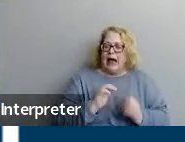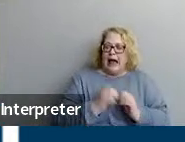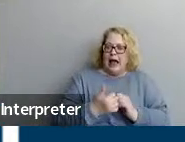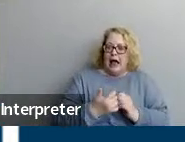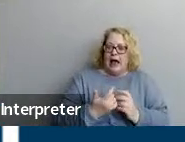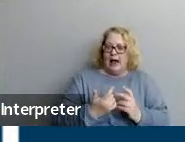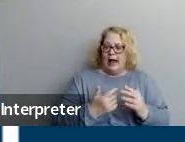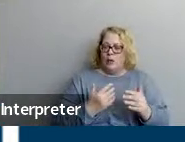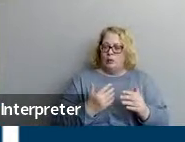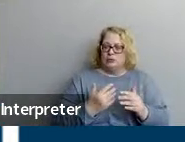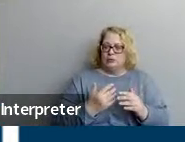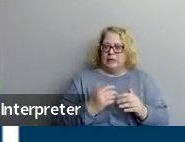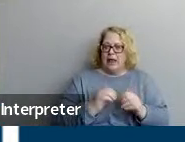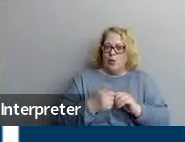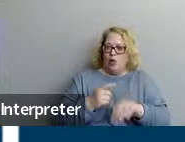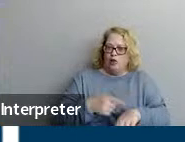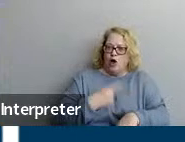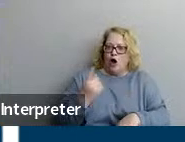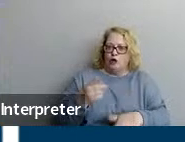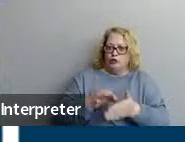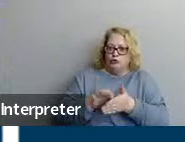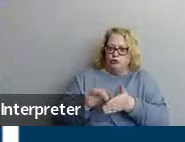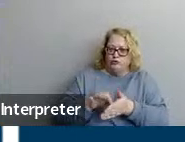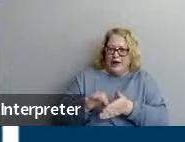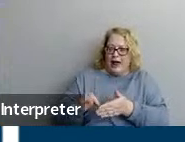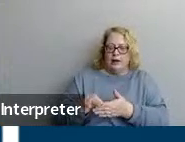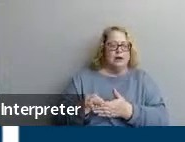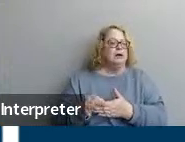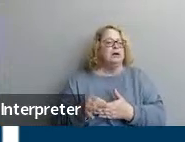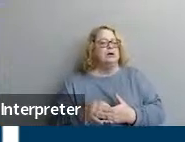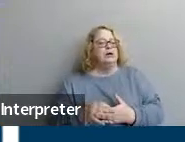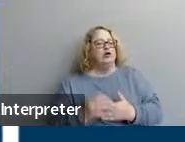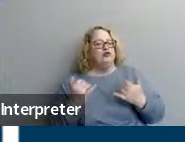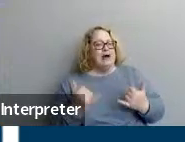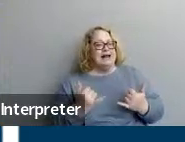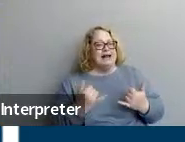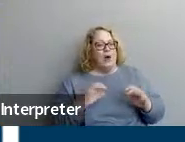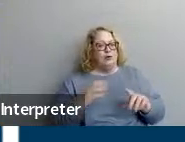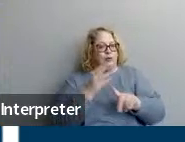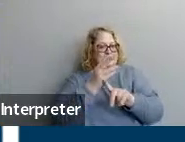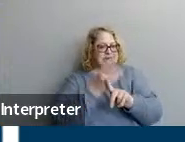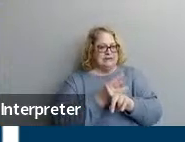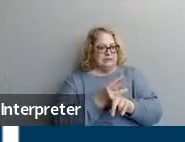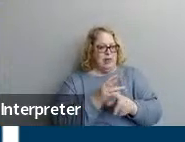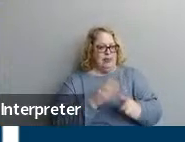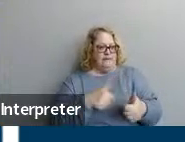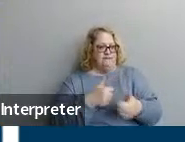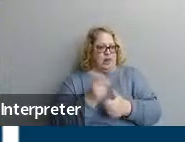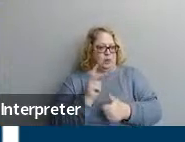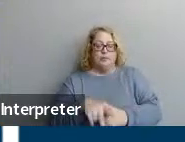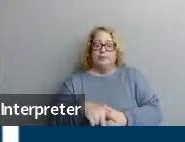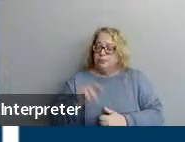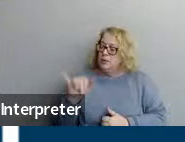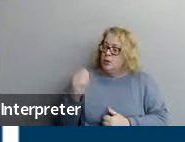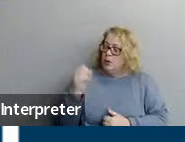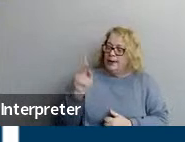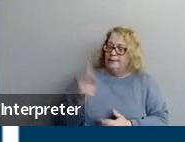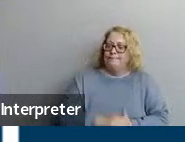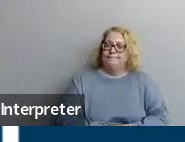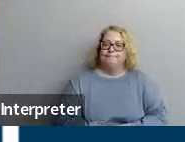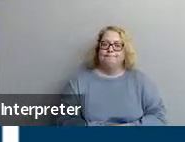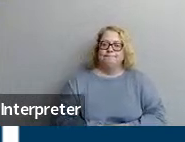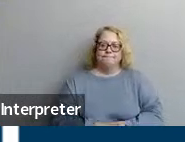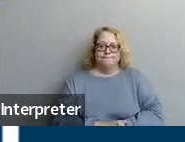longitudinally? Yes. Track. How long do you? We do, right now we do a 6-month follow-up.